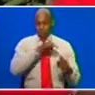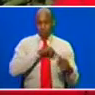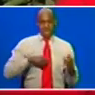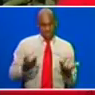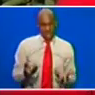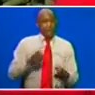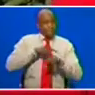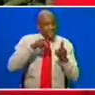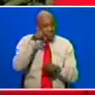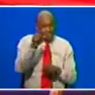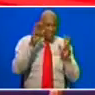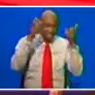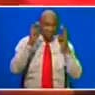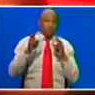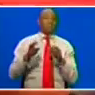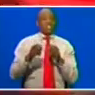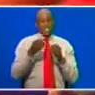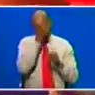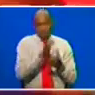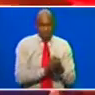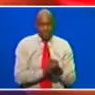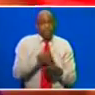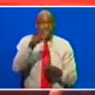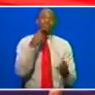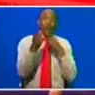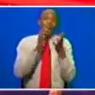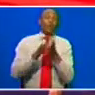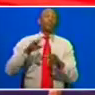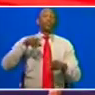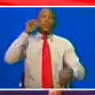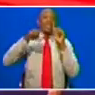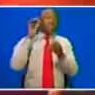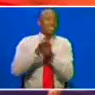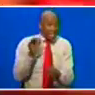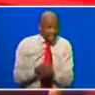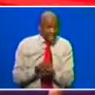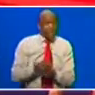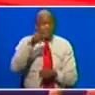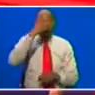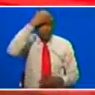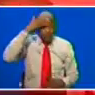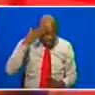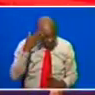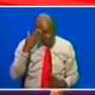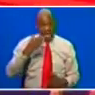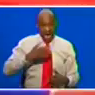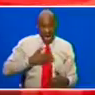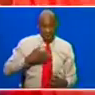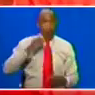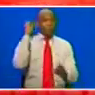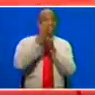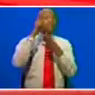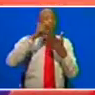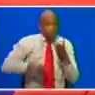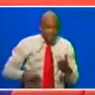determined to force back the issues. Unaweza kuongea mambo ya nomination sana mpaka kasahau that our objective is to